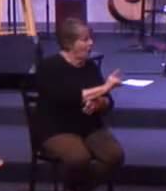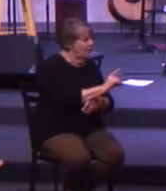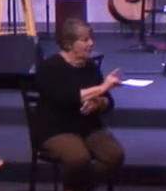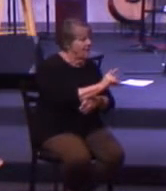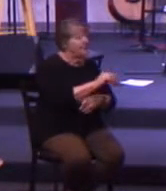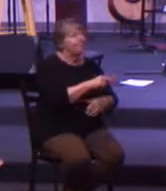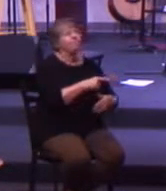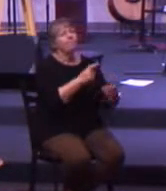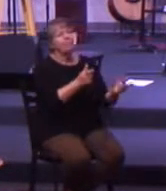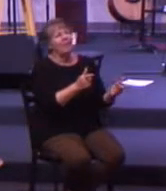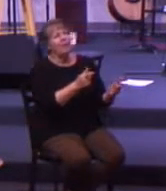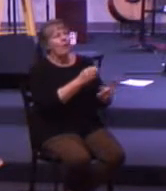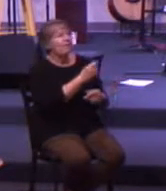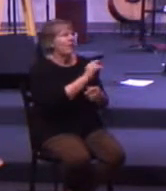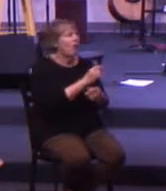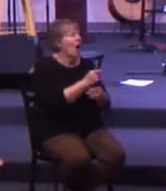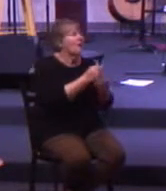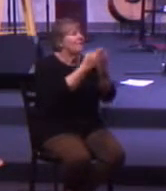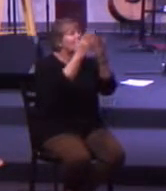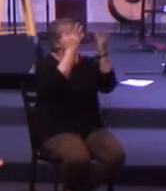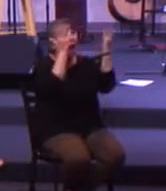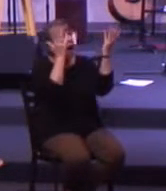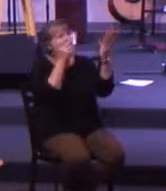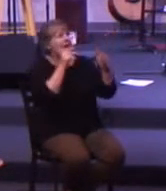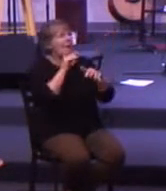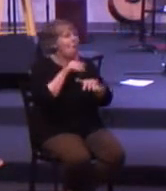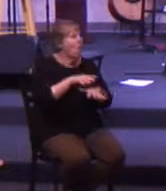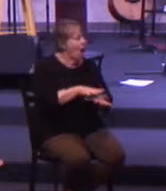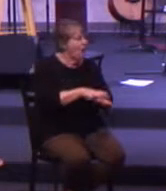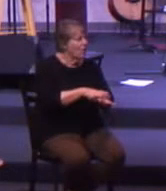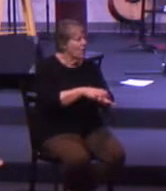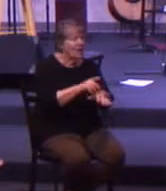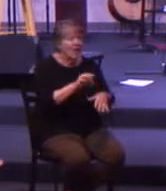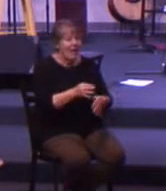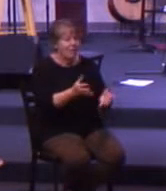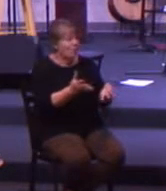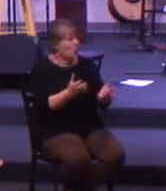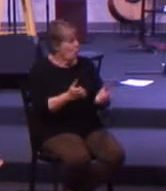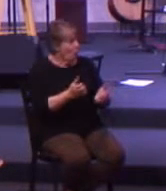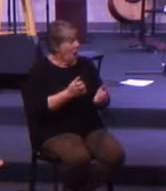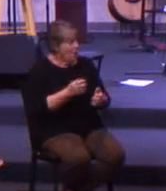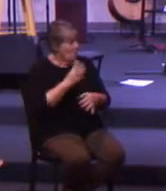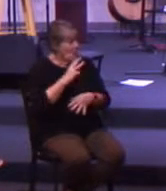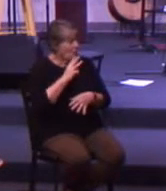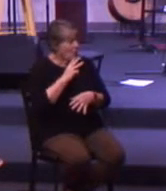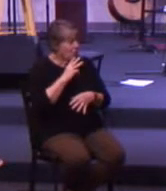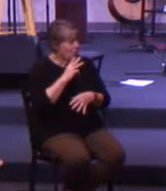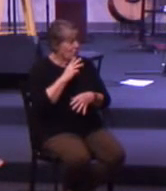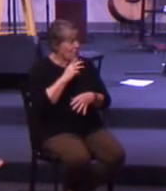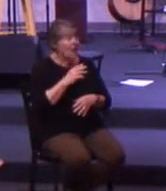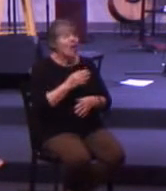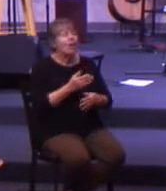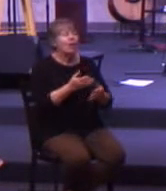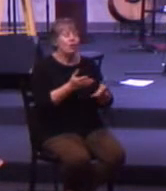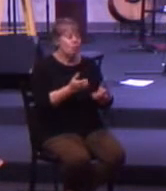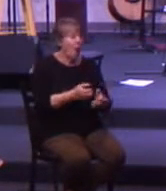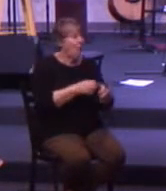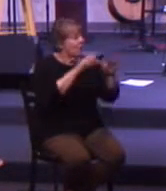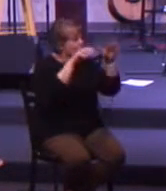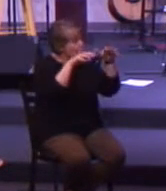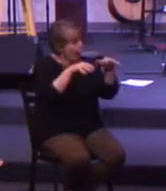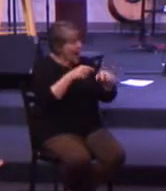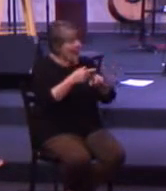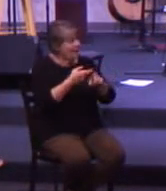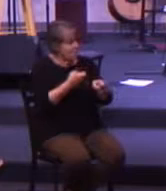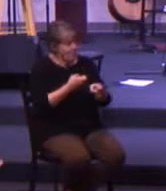sky and water, and those sort of went together, because if you live in Egypt and you want water, the Nile's really nice, but you also want water to come from the sky. And what's